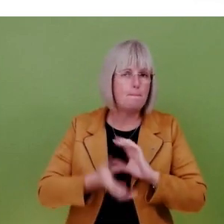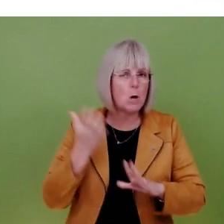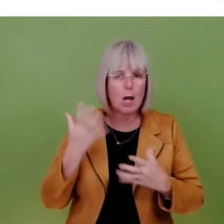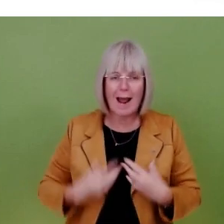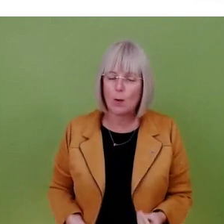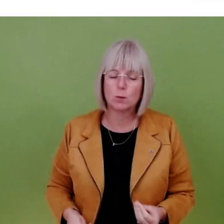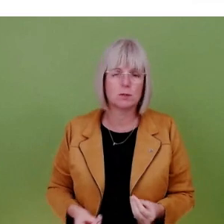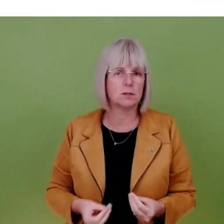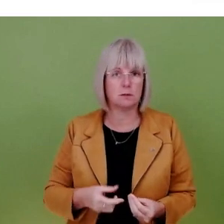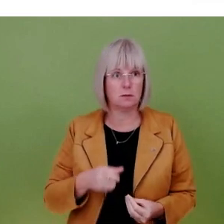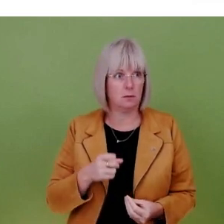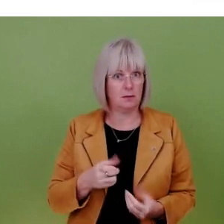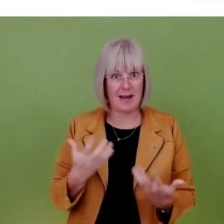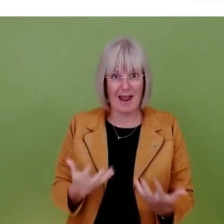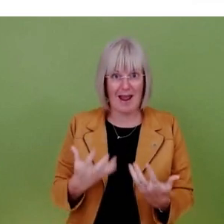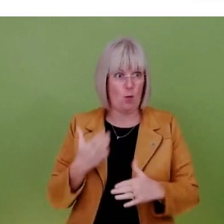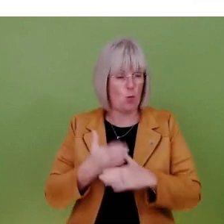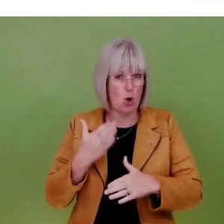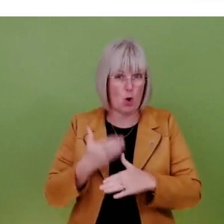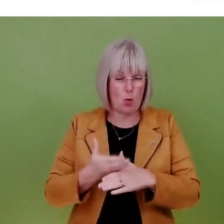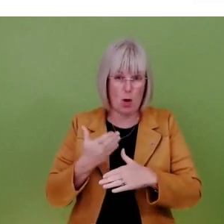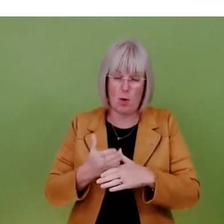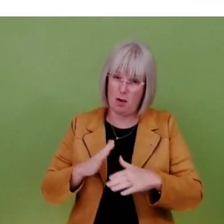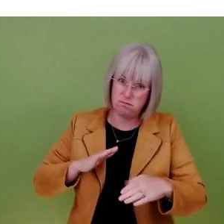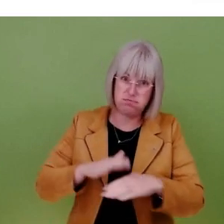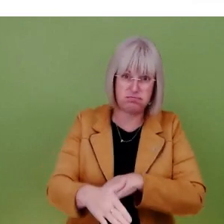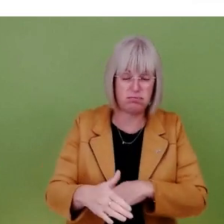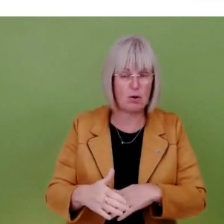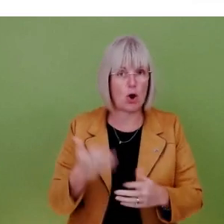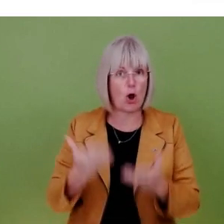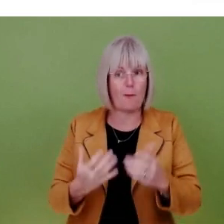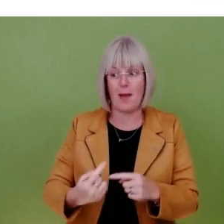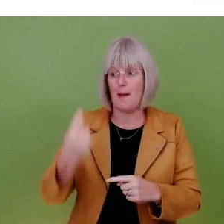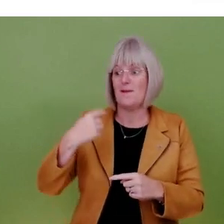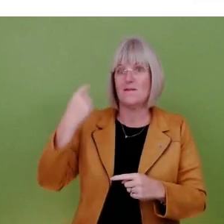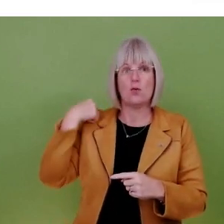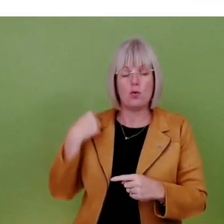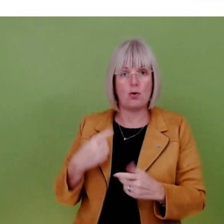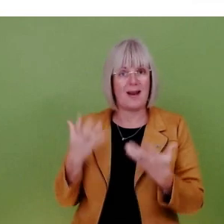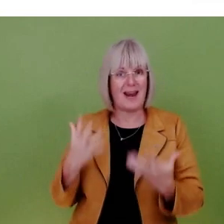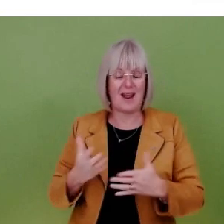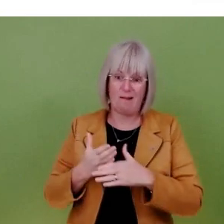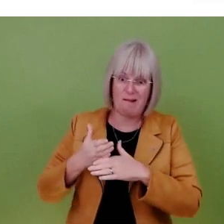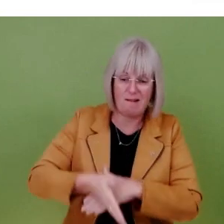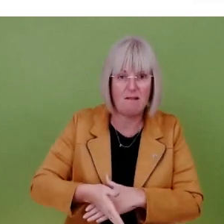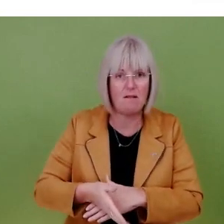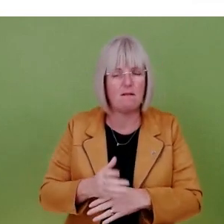used to due to short staffing. So the ability to kind of think and